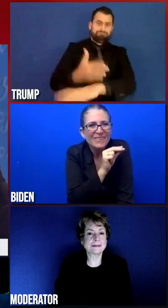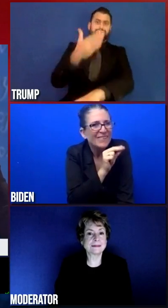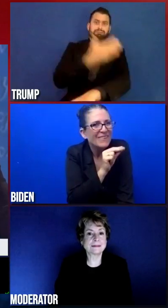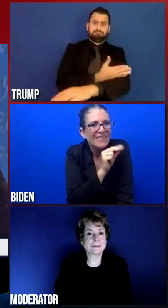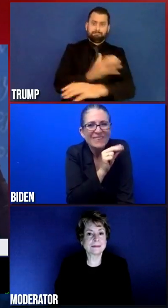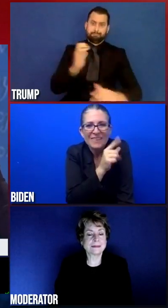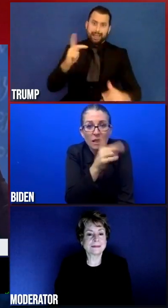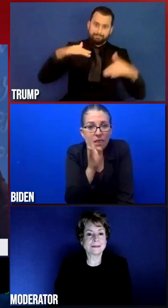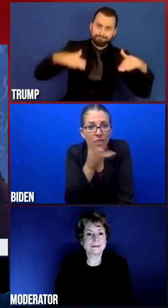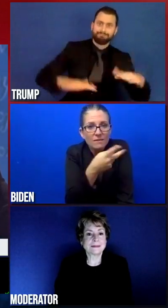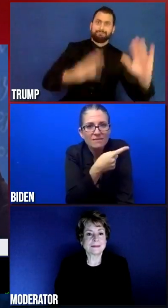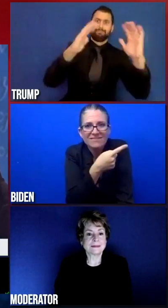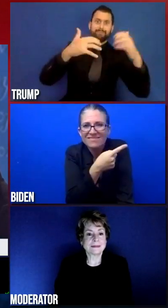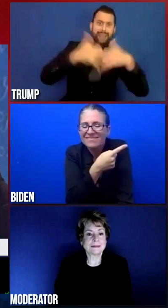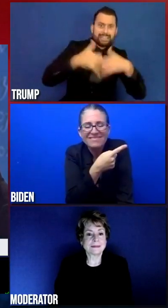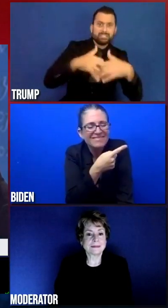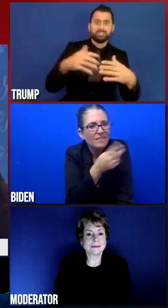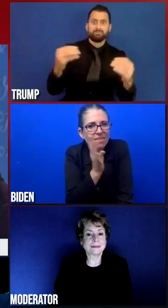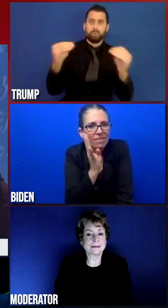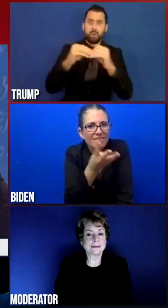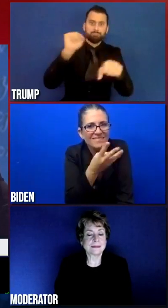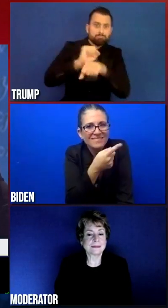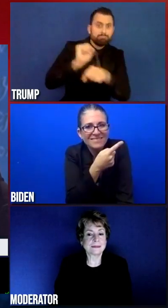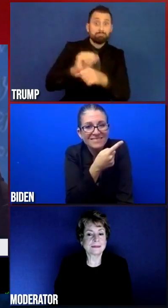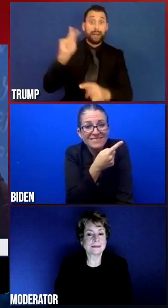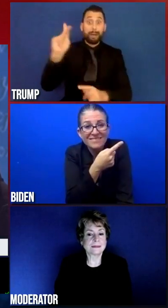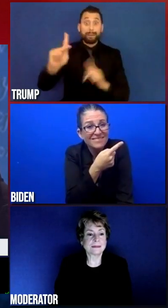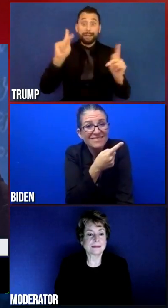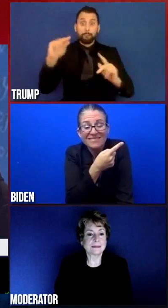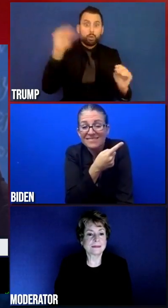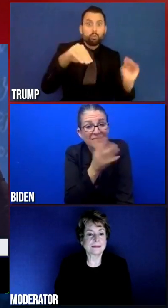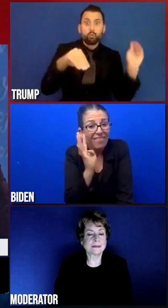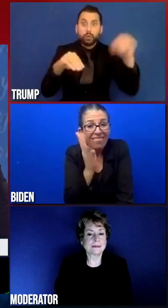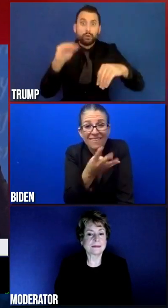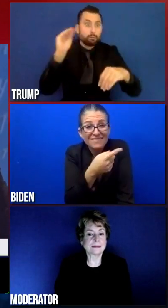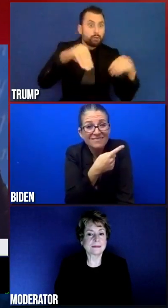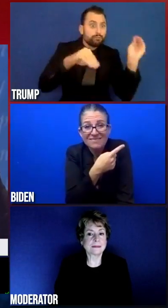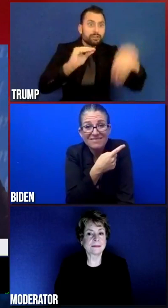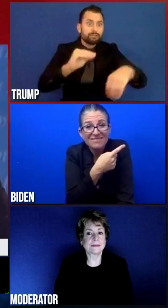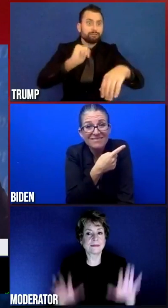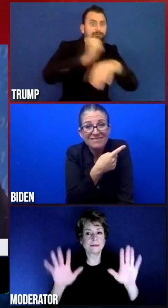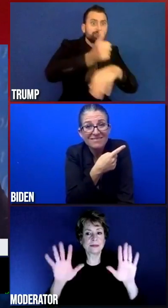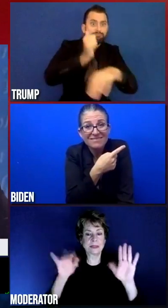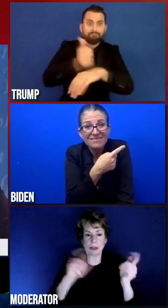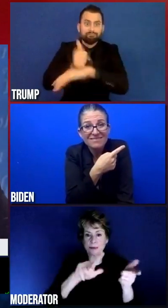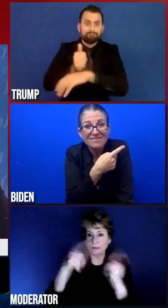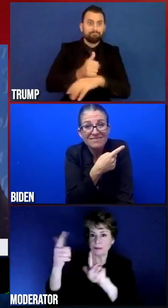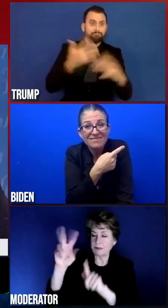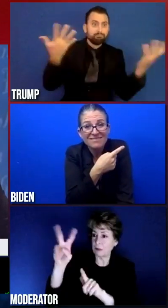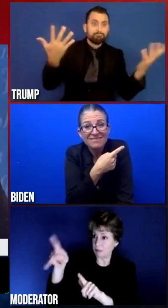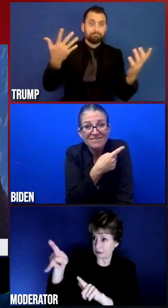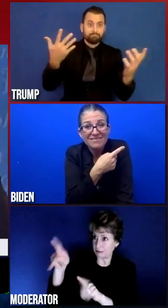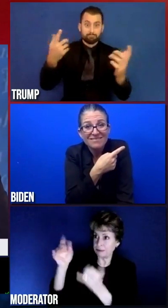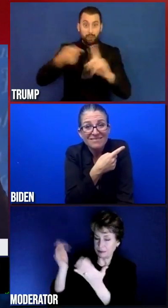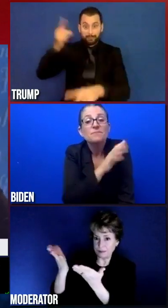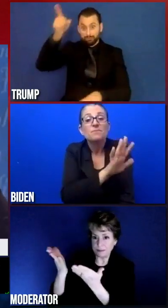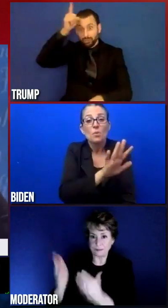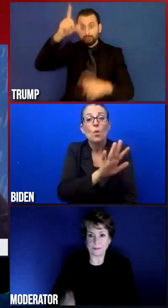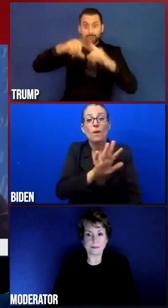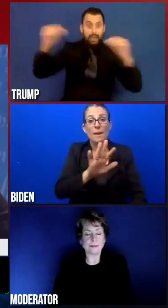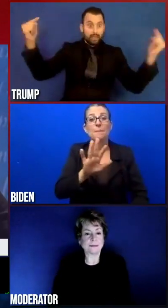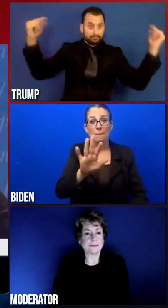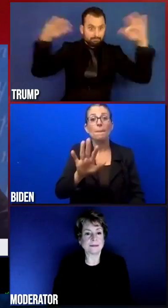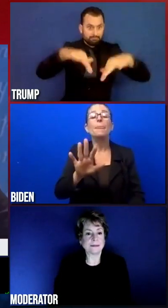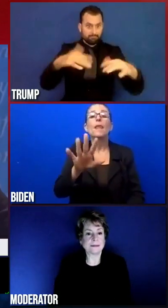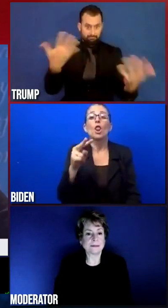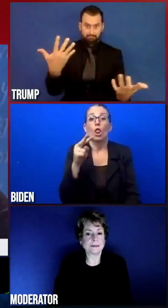Michigan, went to Ohio. They're not having and they didn't come in with you. Mr. Vice President, go ahead. And so you take a look at what he's actually done. He's done